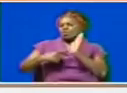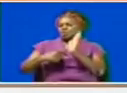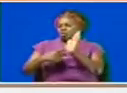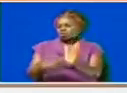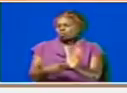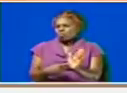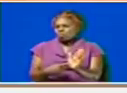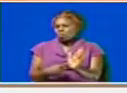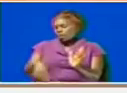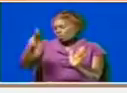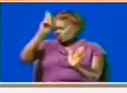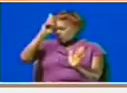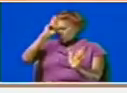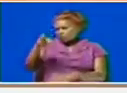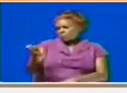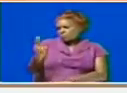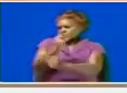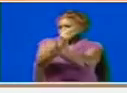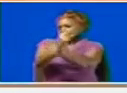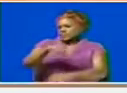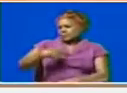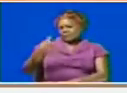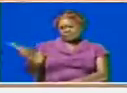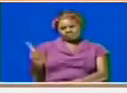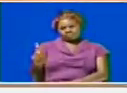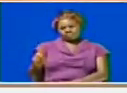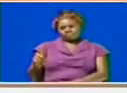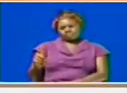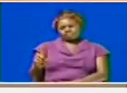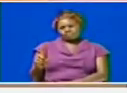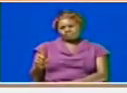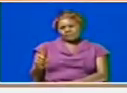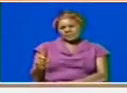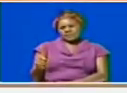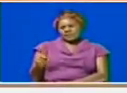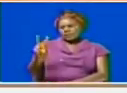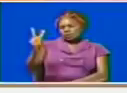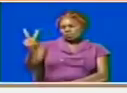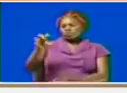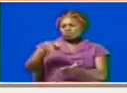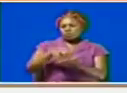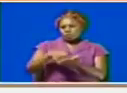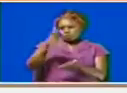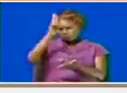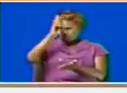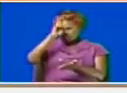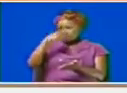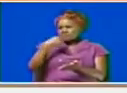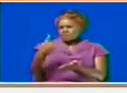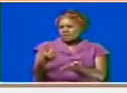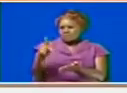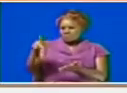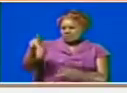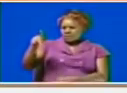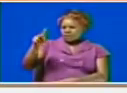that police were shooting to defend their lives or the lives of others. In the two cases where police indicated in